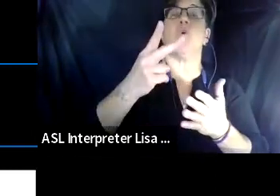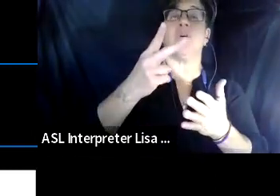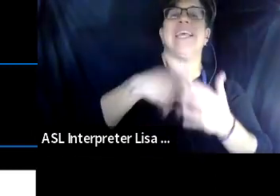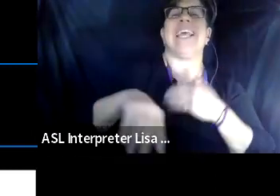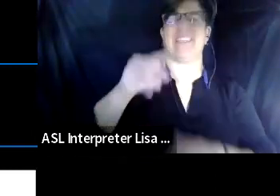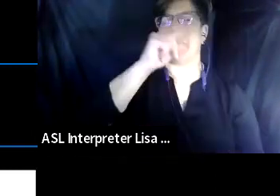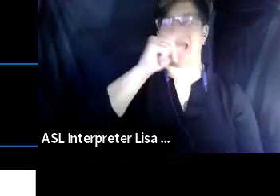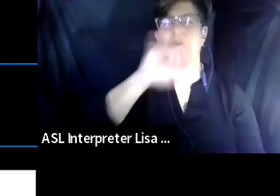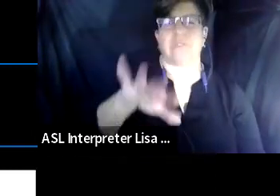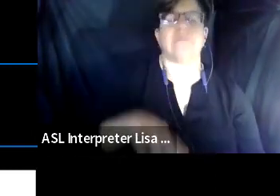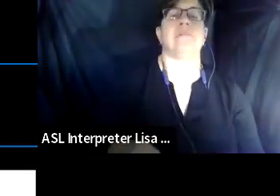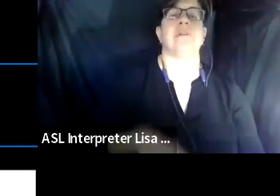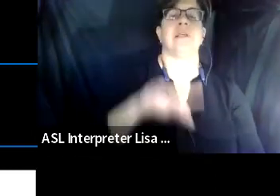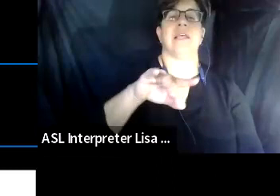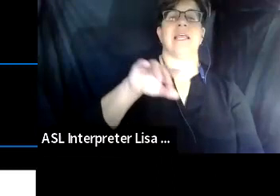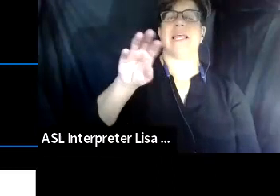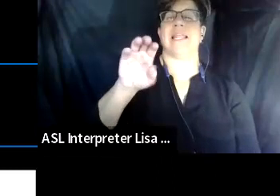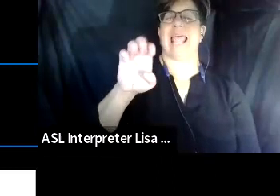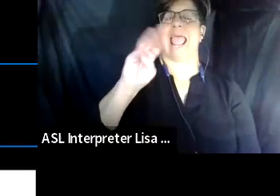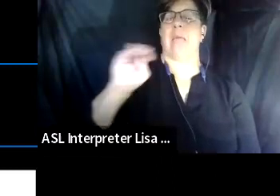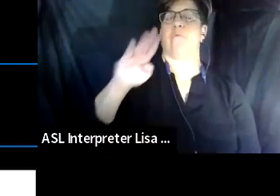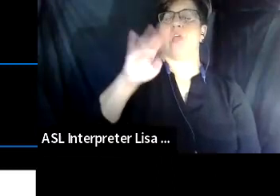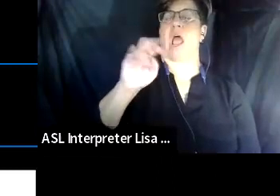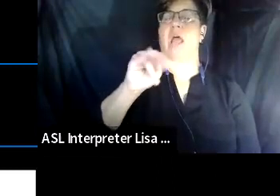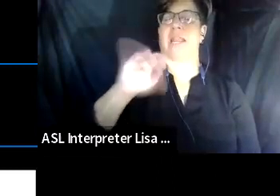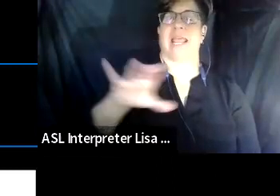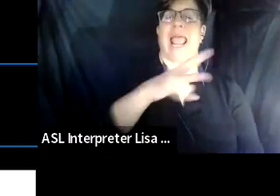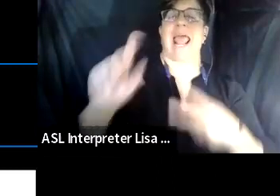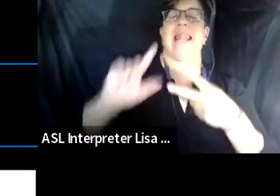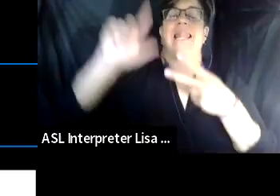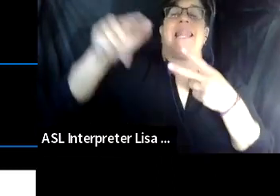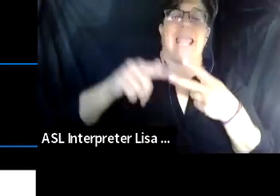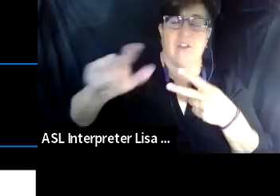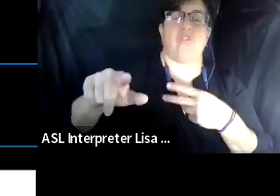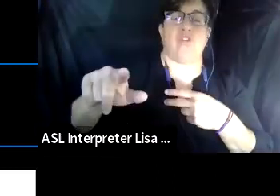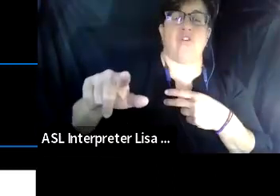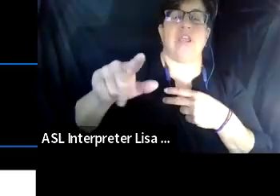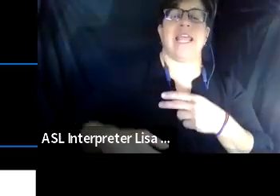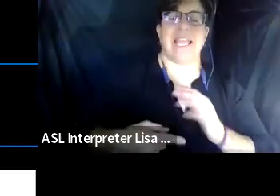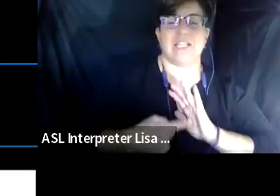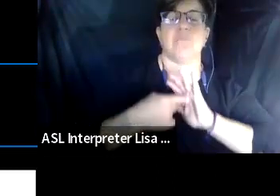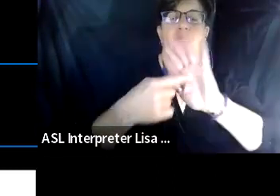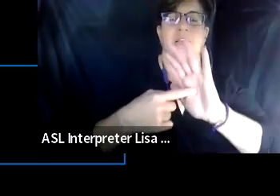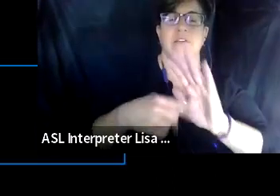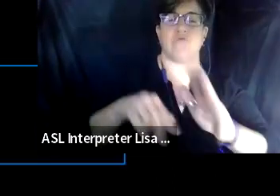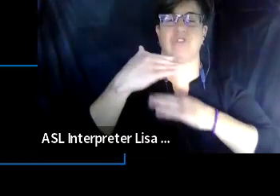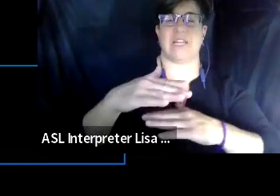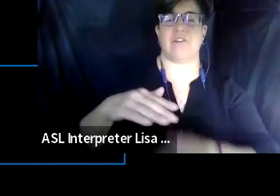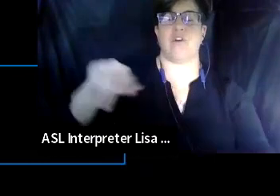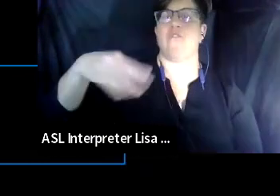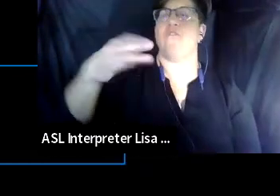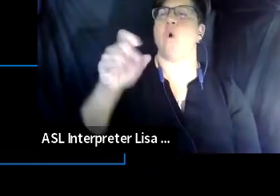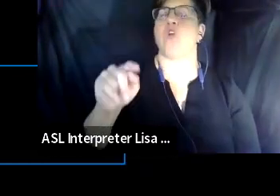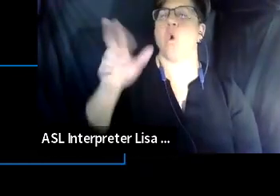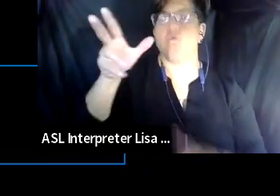the embryonic retina, and later on its expression is pretty restricted to the photoreceptors. We